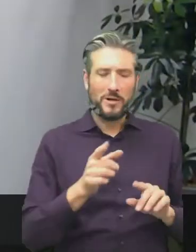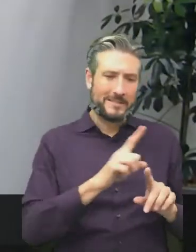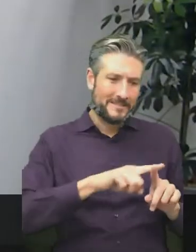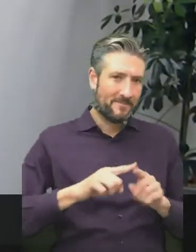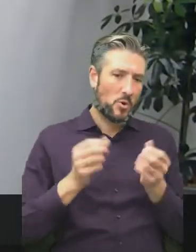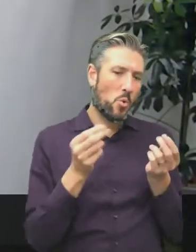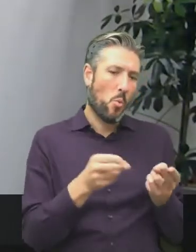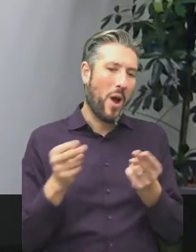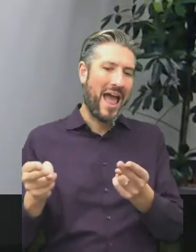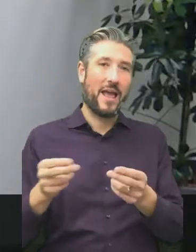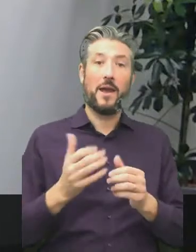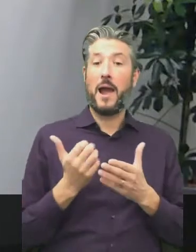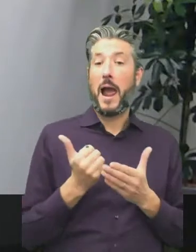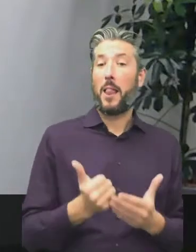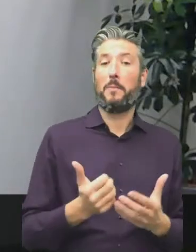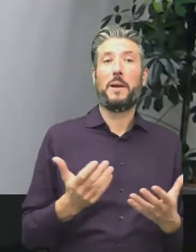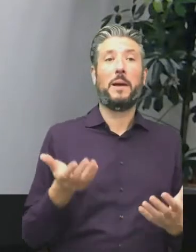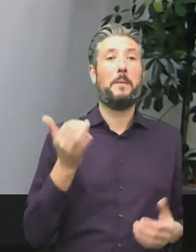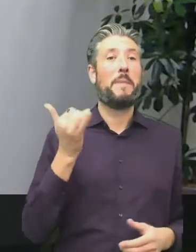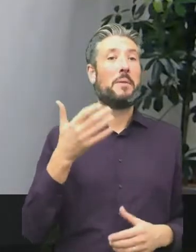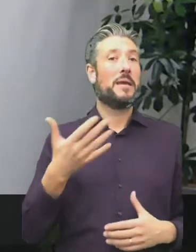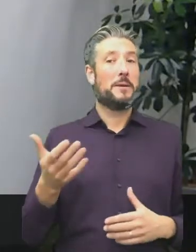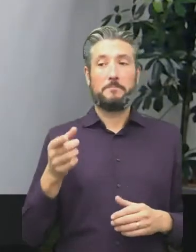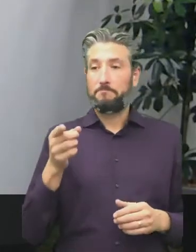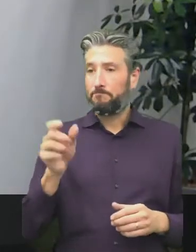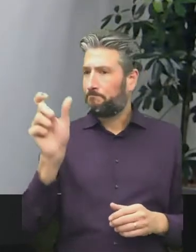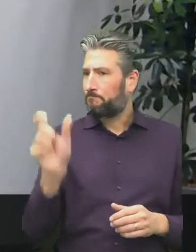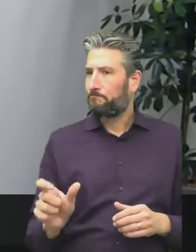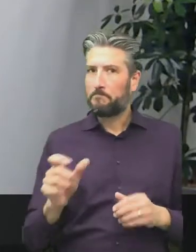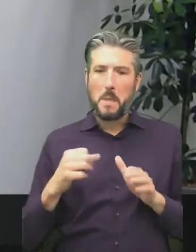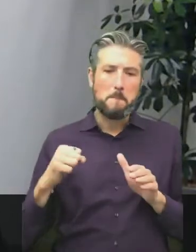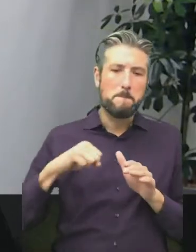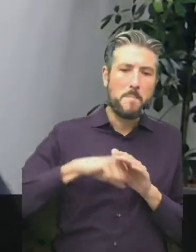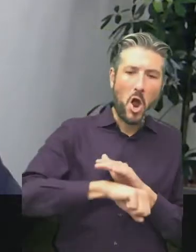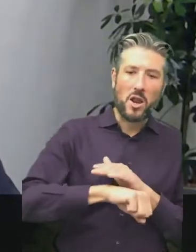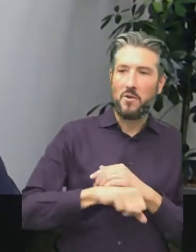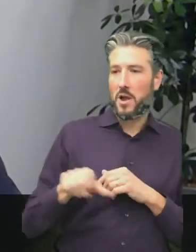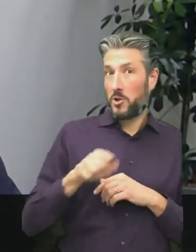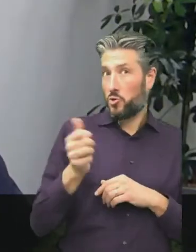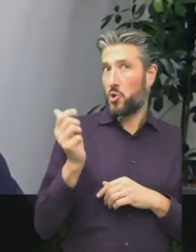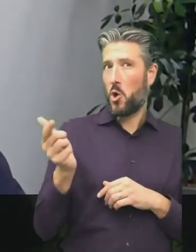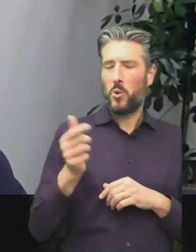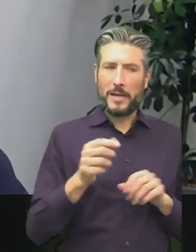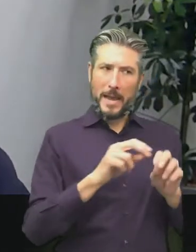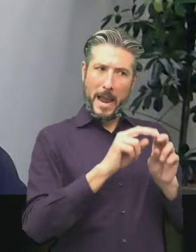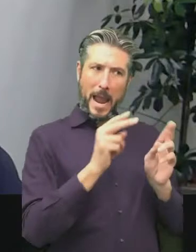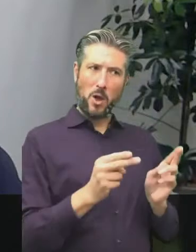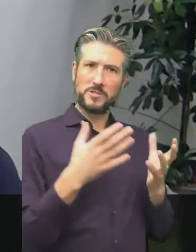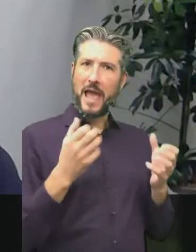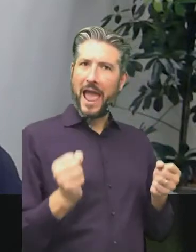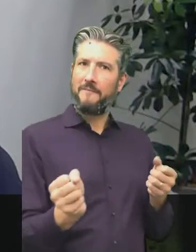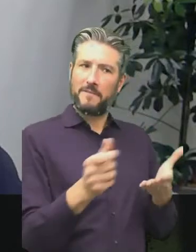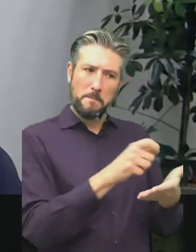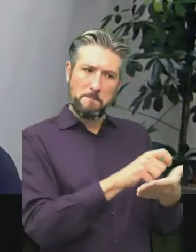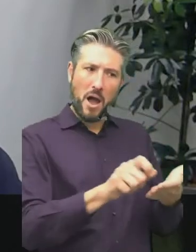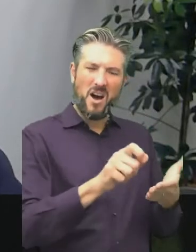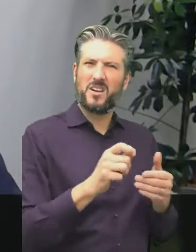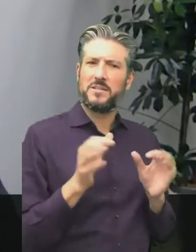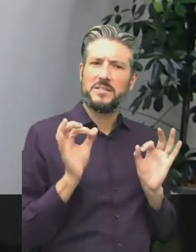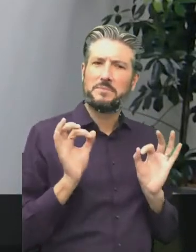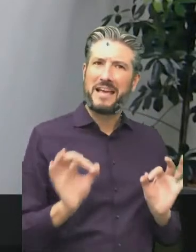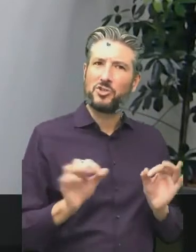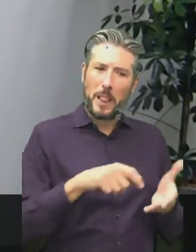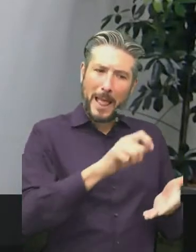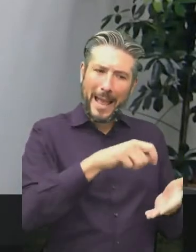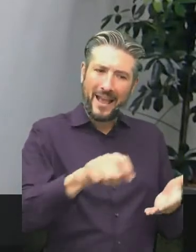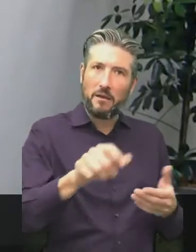for a burglar, sometimes stealing those properties is not worth it because they're marked with special ink that we're providing the police with. We've